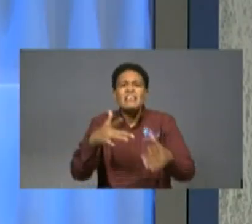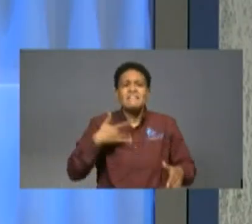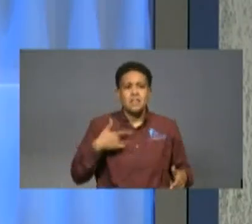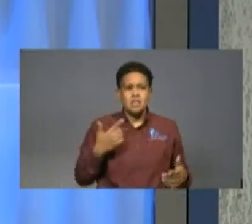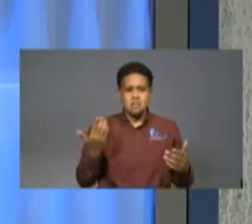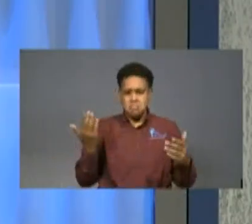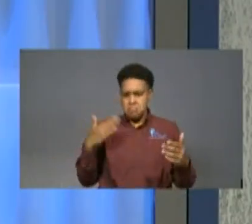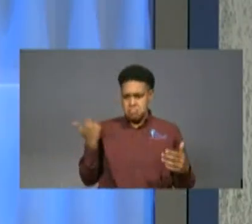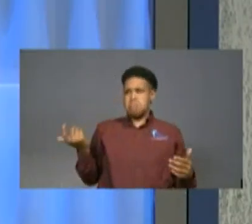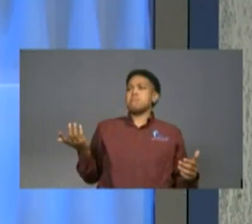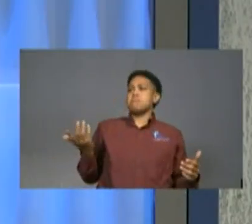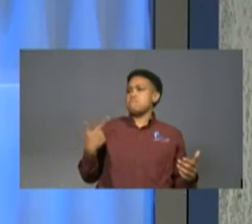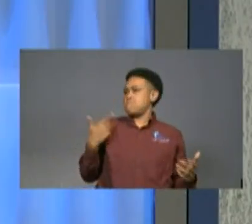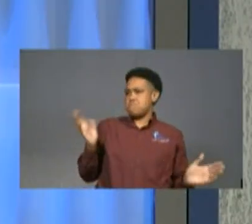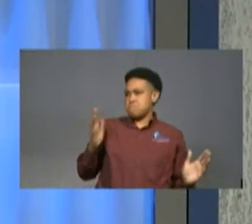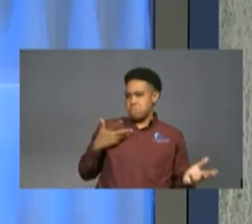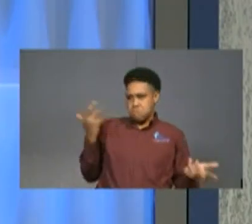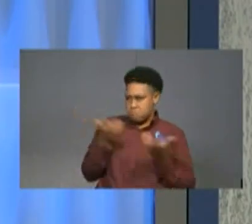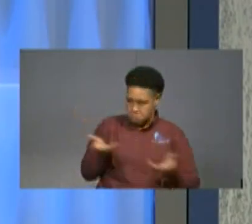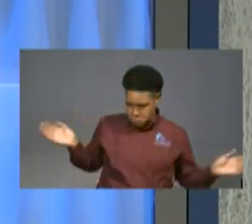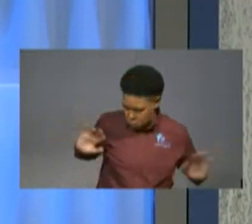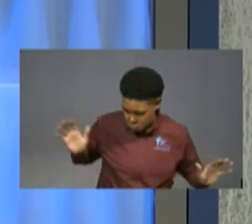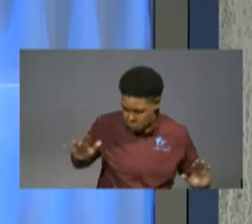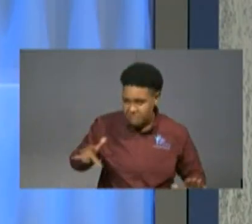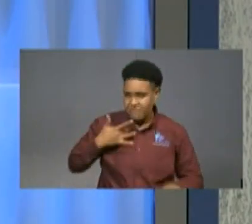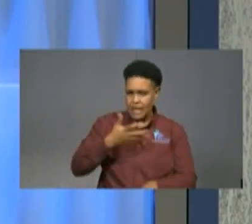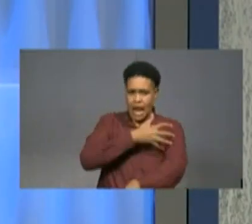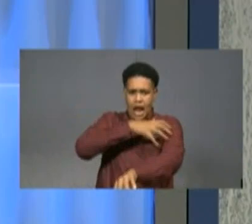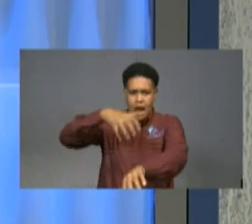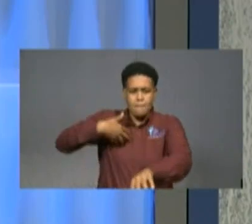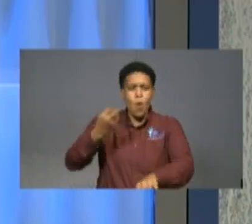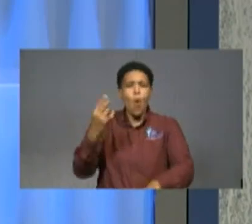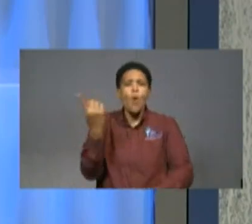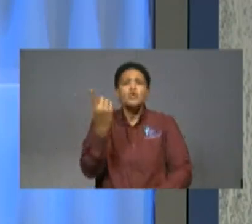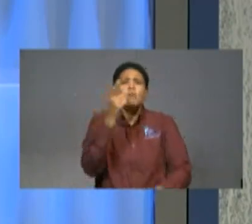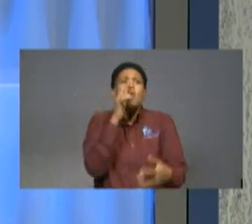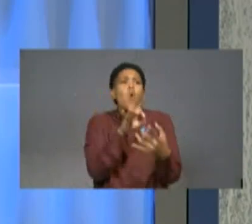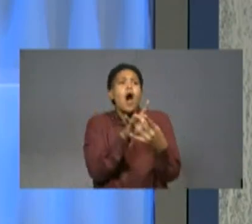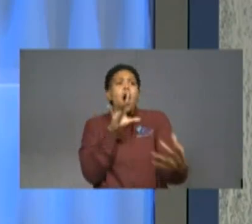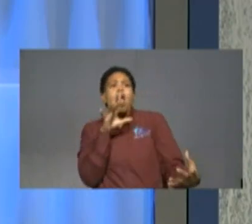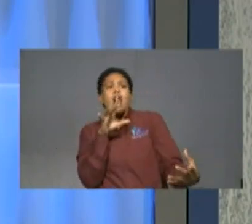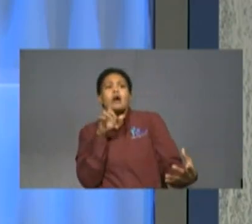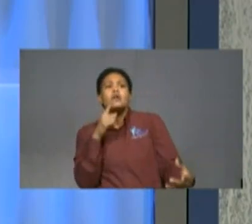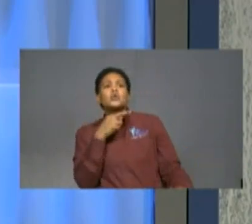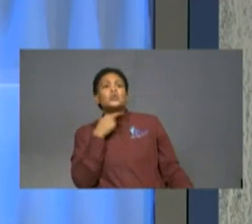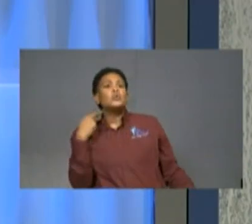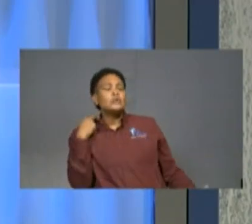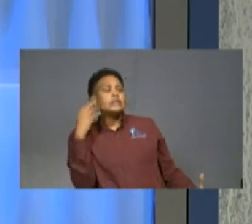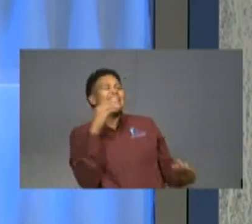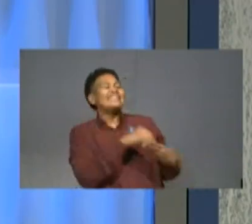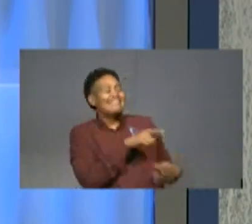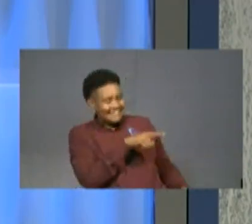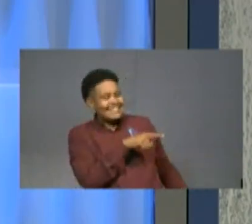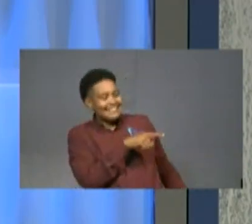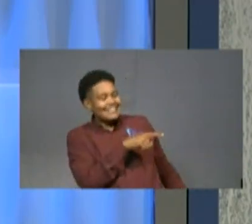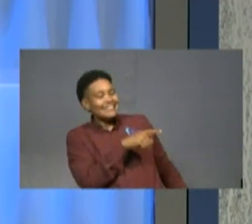feel empowered, or you're just someone who has been unattached or at risk, we will make sure that our social services